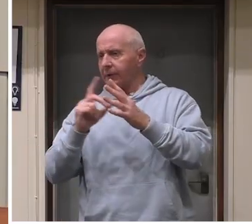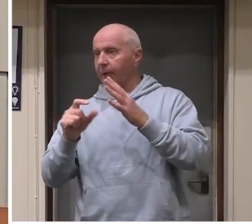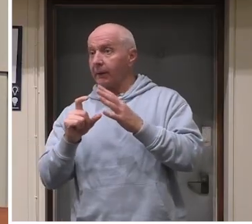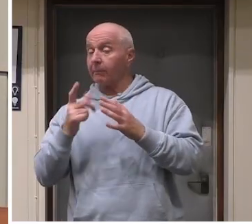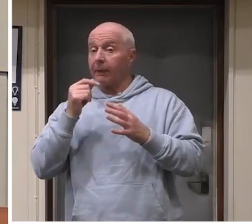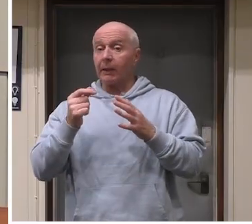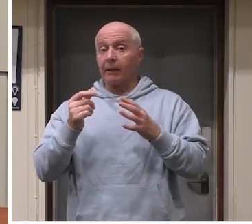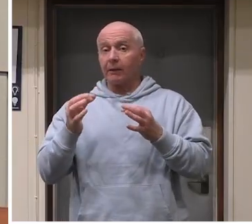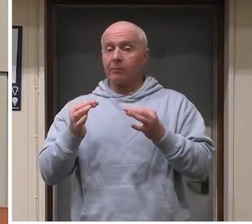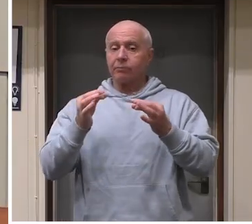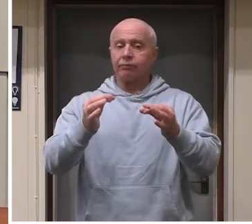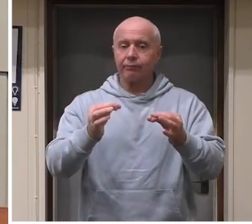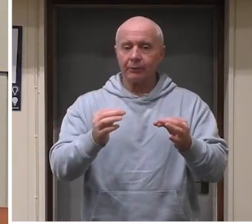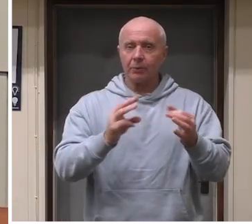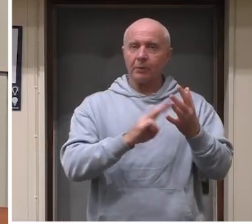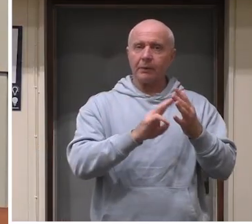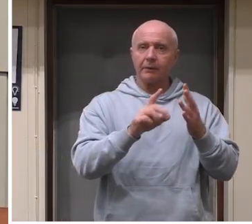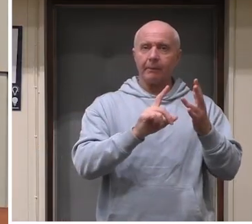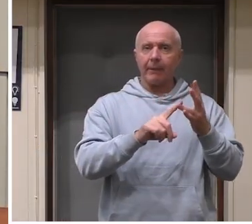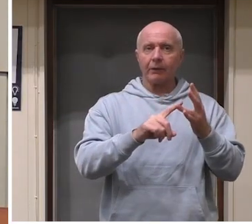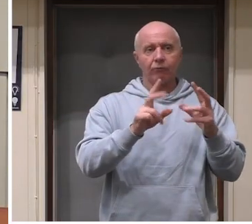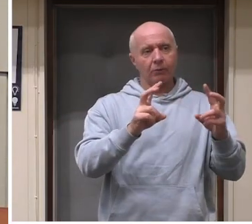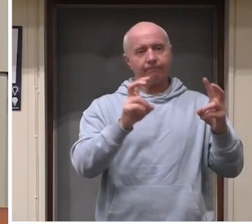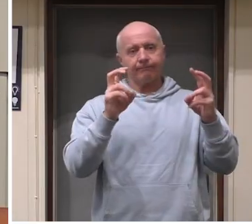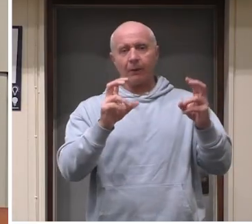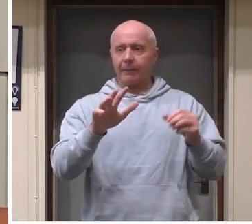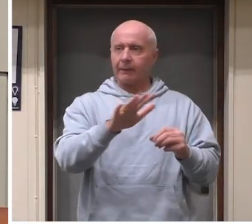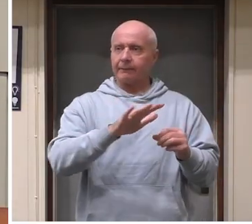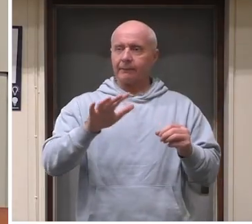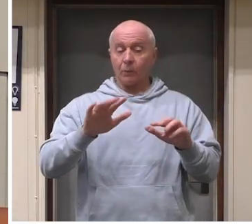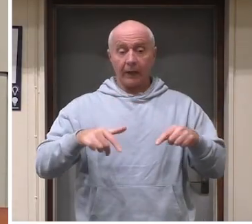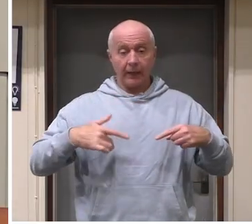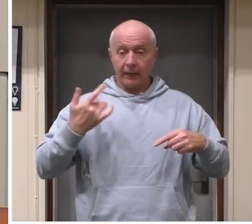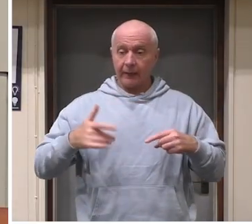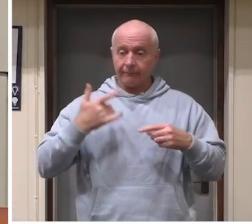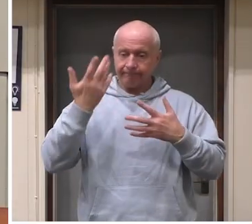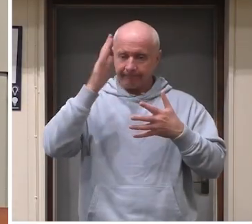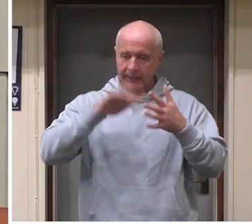be extended to the macroscopic scales that we live in and experience every day.